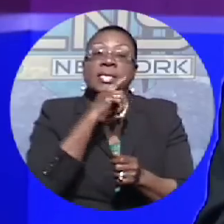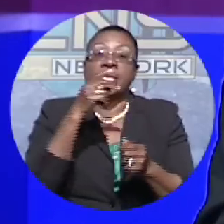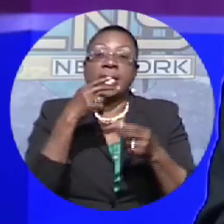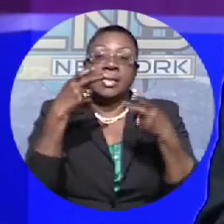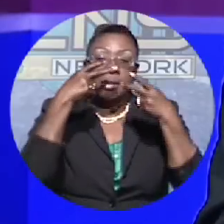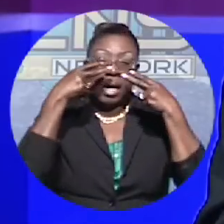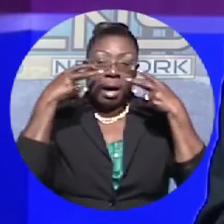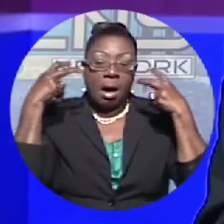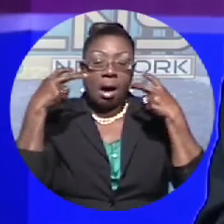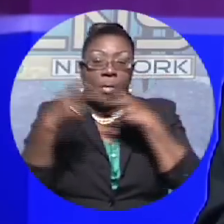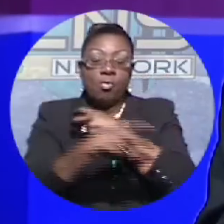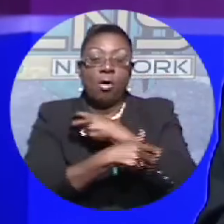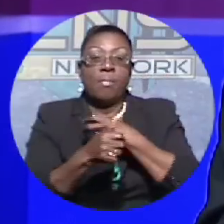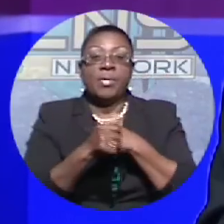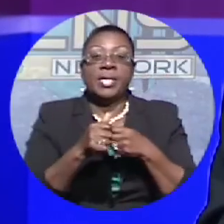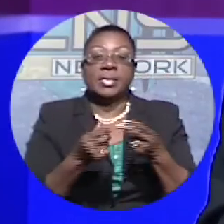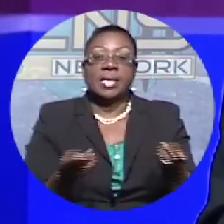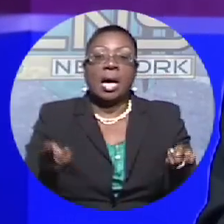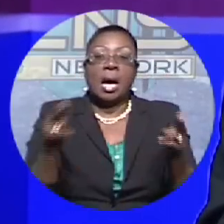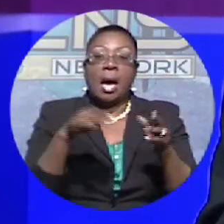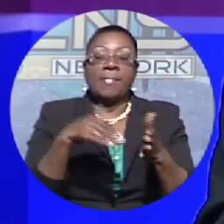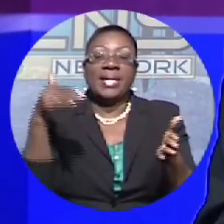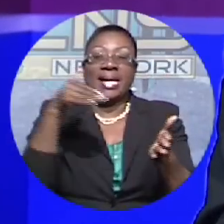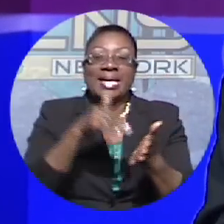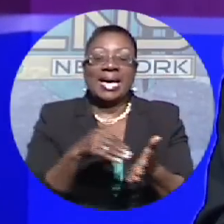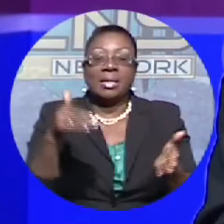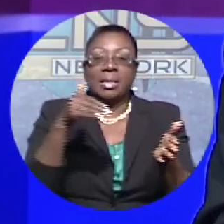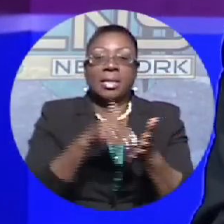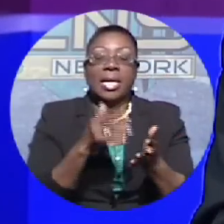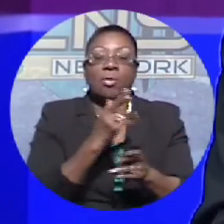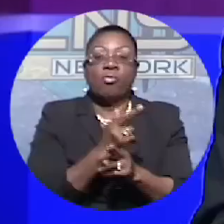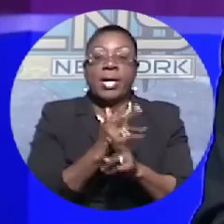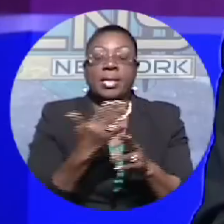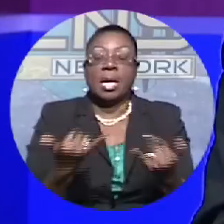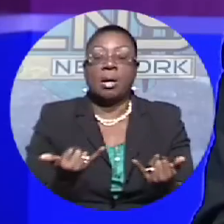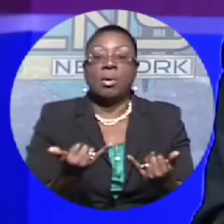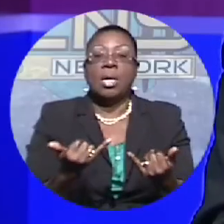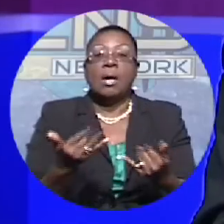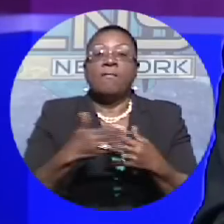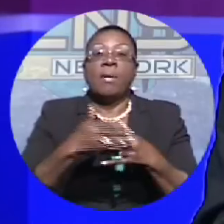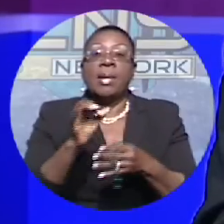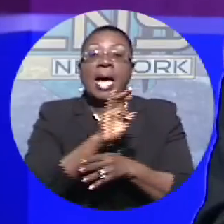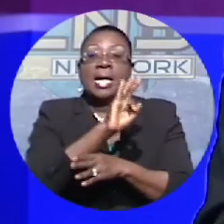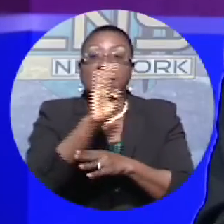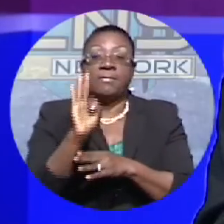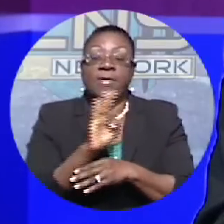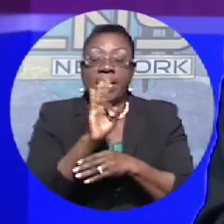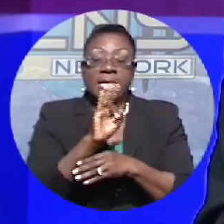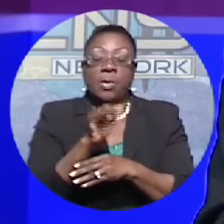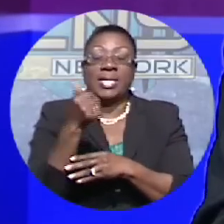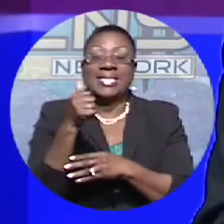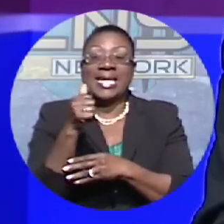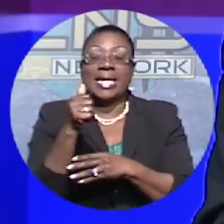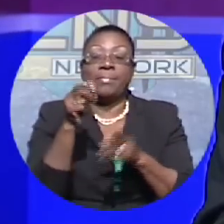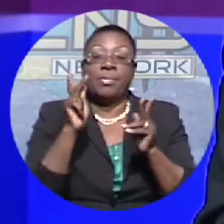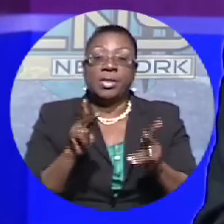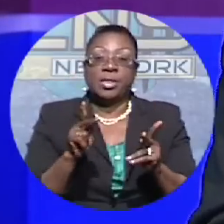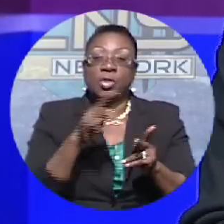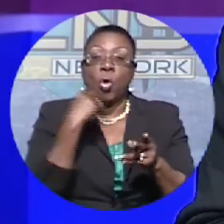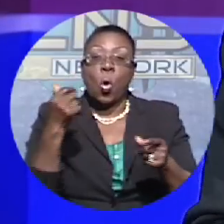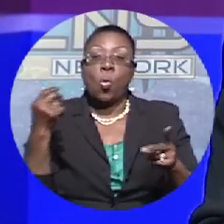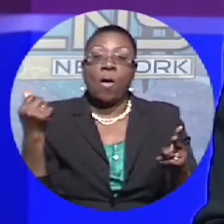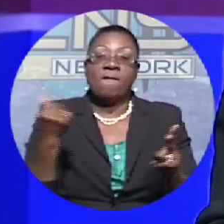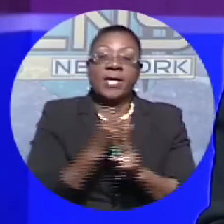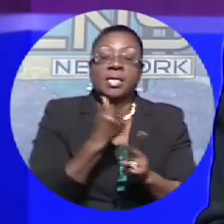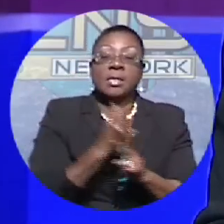are trending right now. In fact, Superintendent Paul Rose says since last Friday, there were at least 10 persons who were victims of robbery.